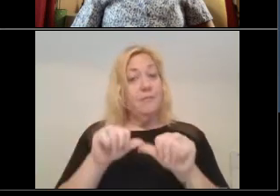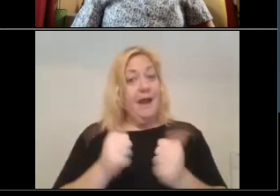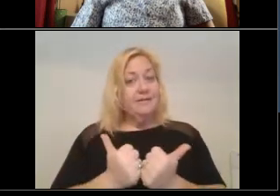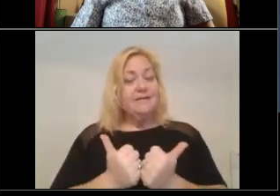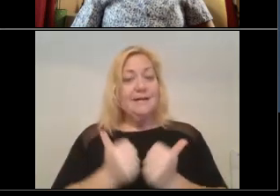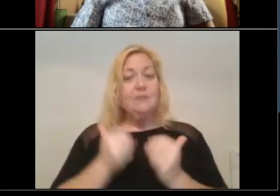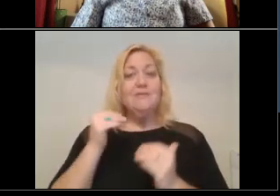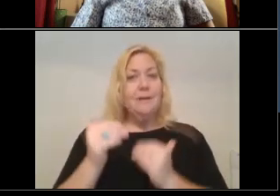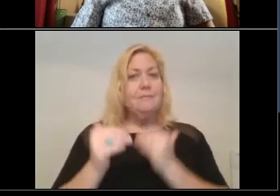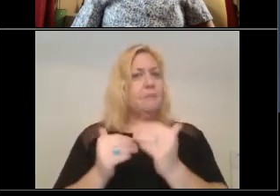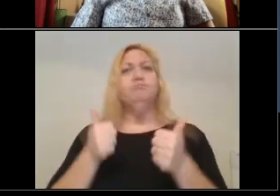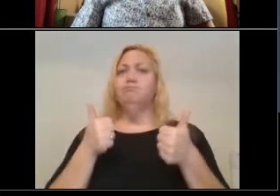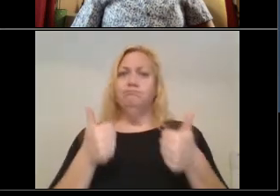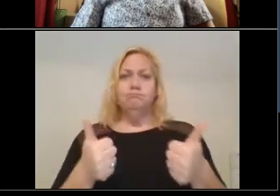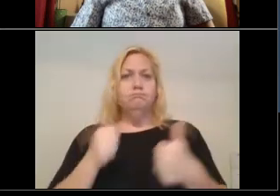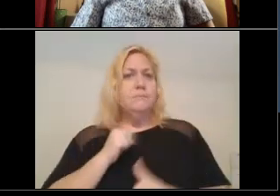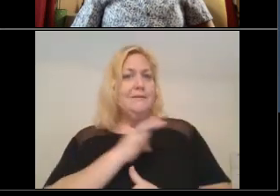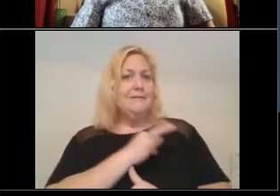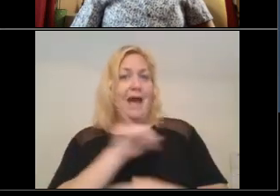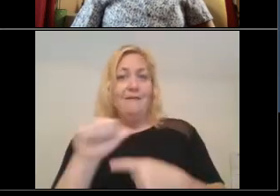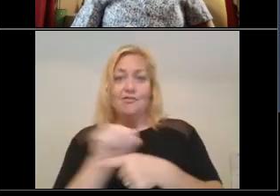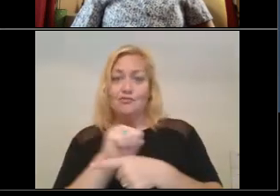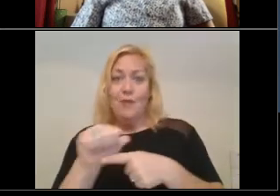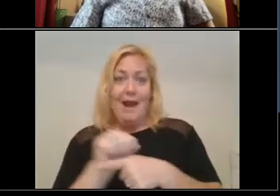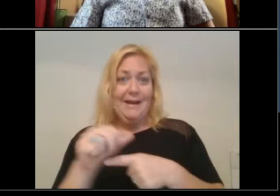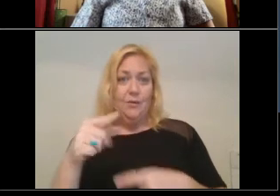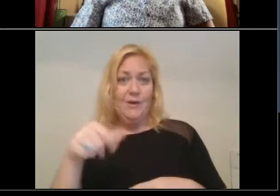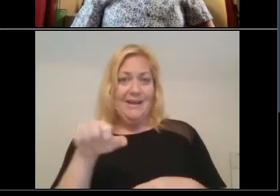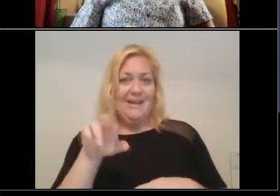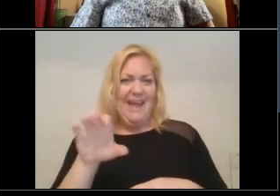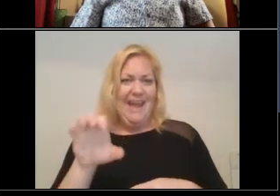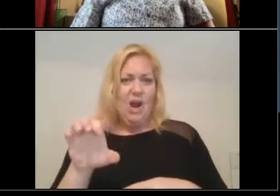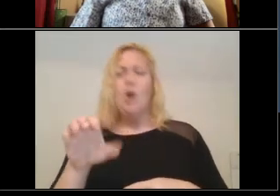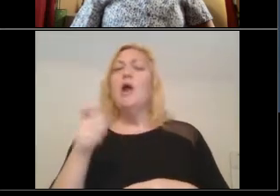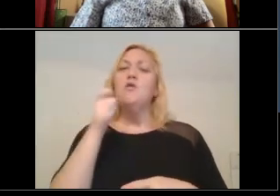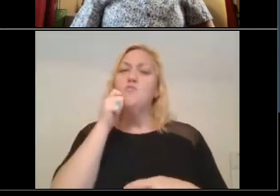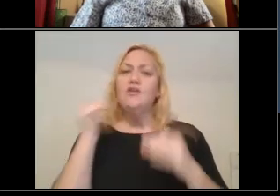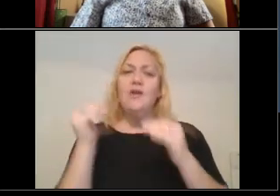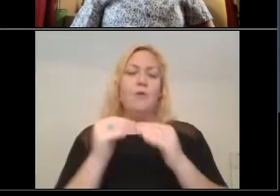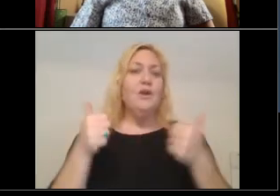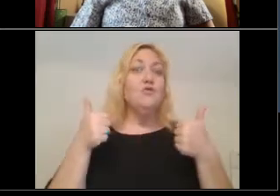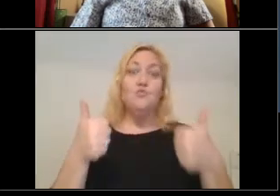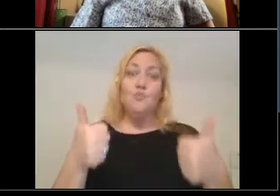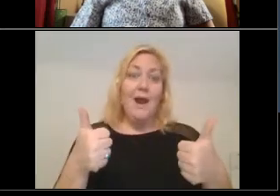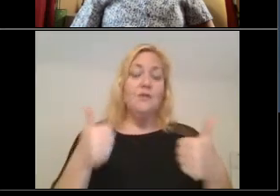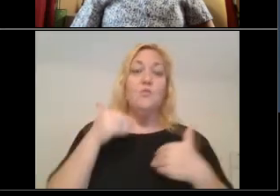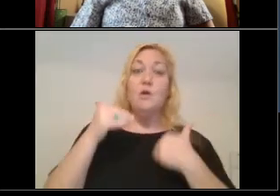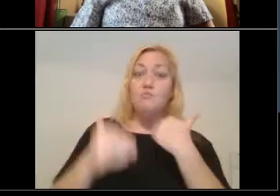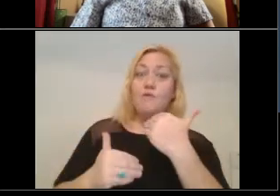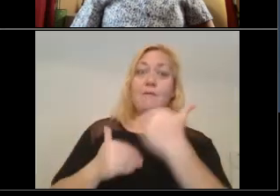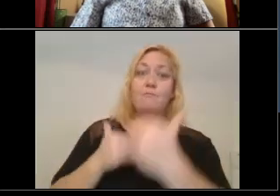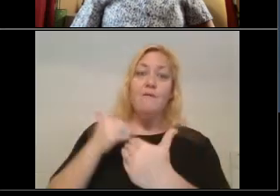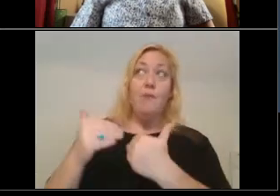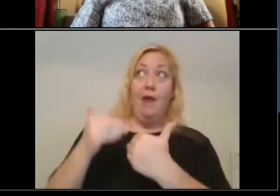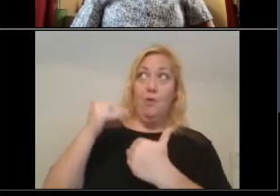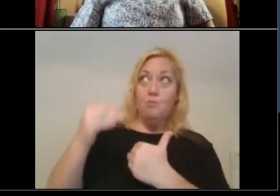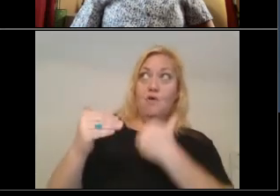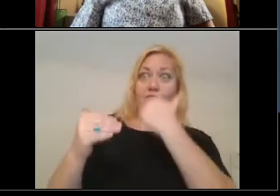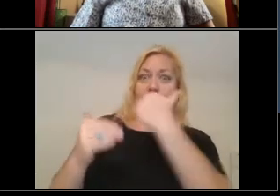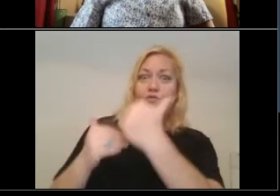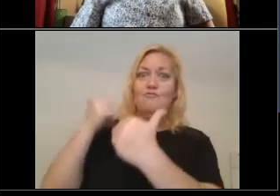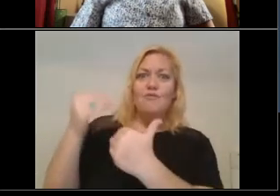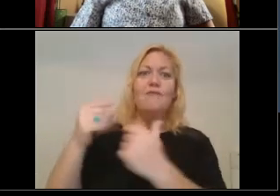great, right? The staff training with GARE and on racial equity, great, we're moving. And as we move, it starts to hurt a little